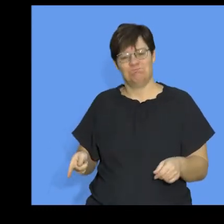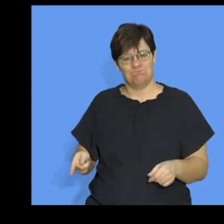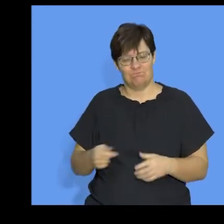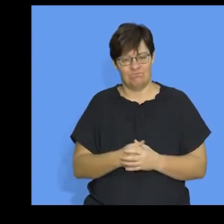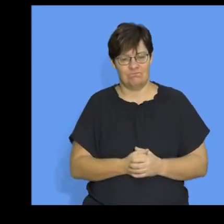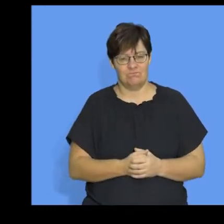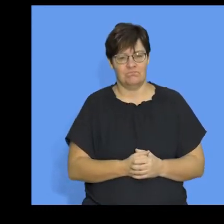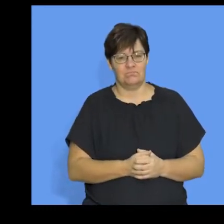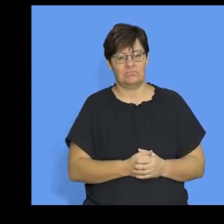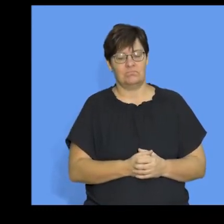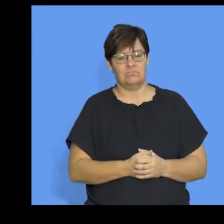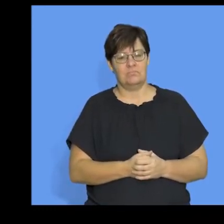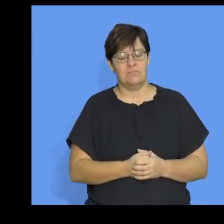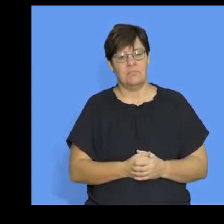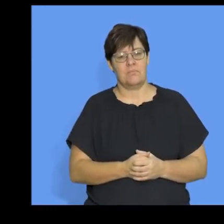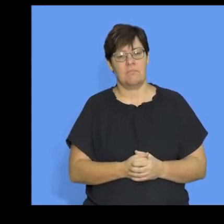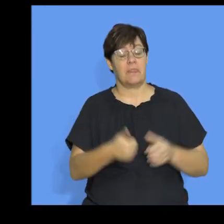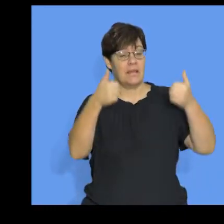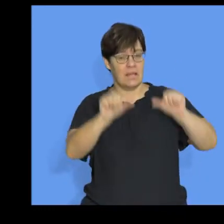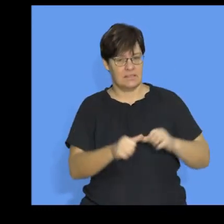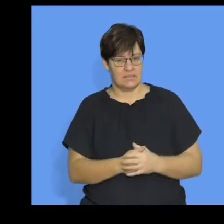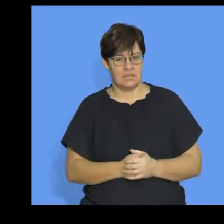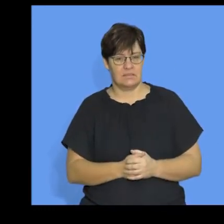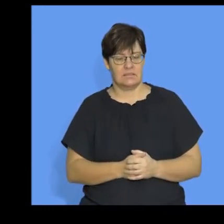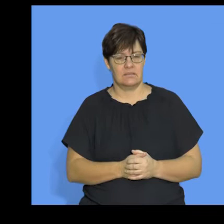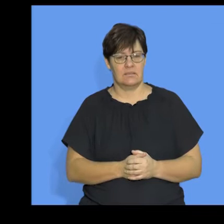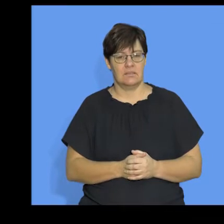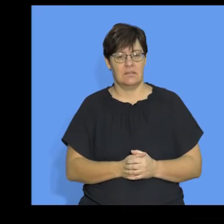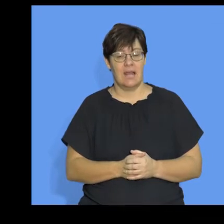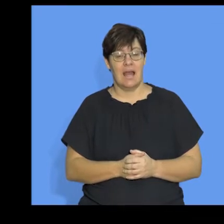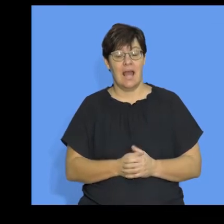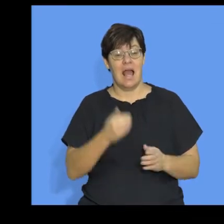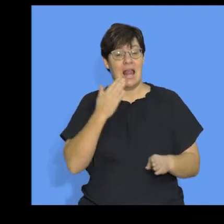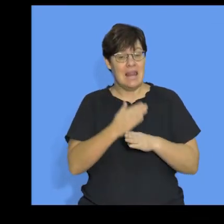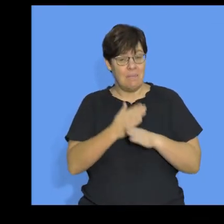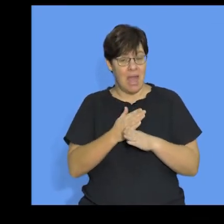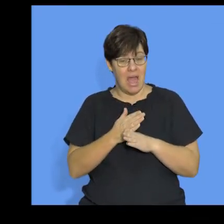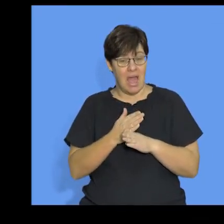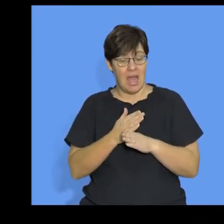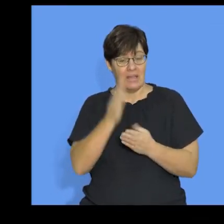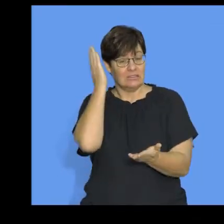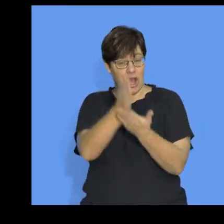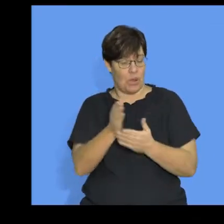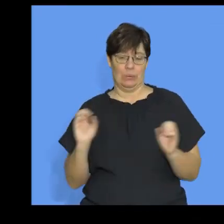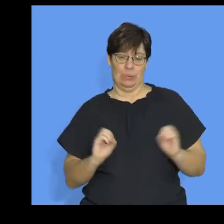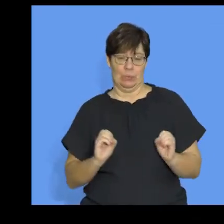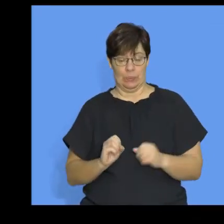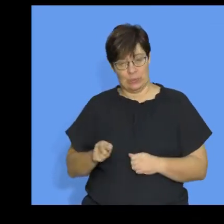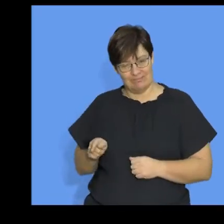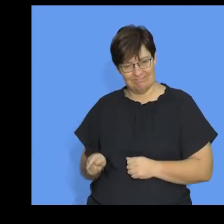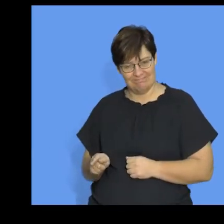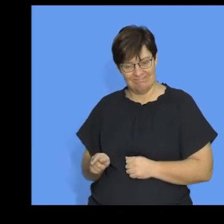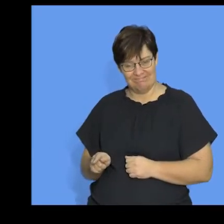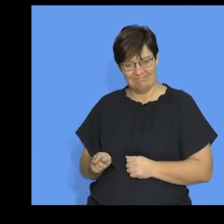The next one we come to is indirect labor. Right? Okay, now, the cost of